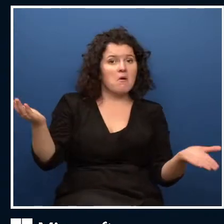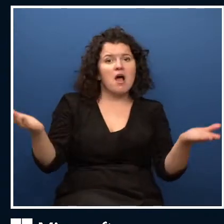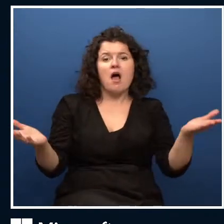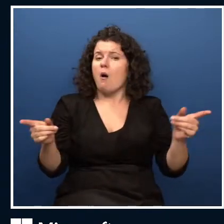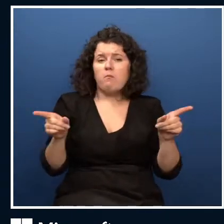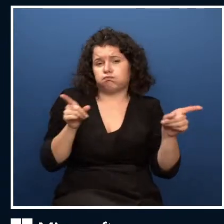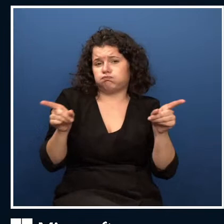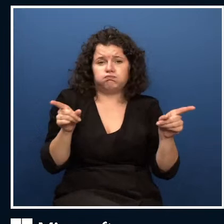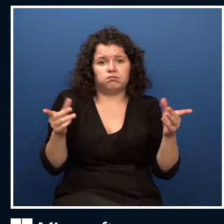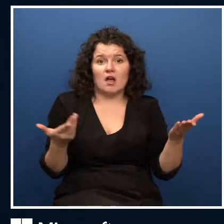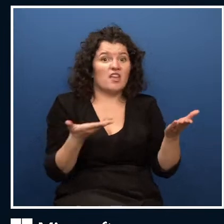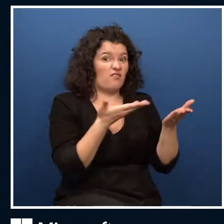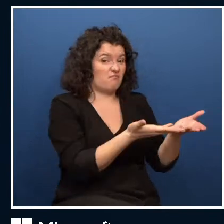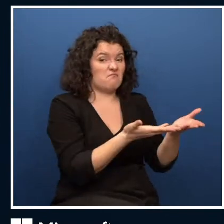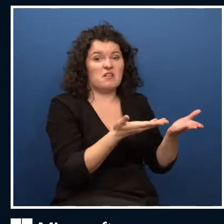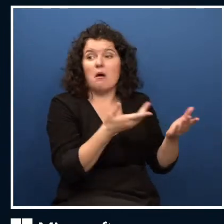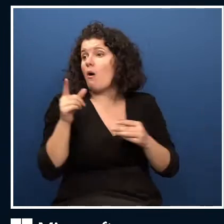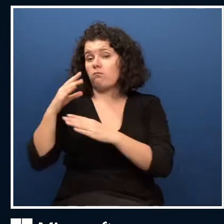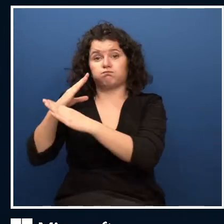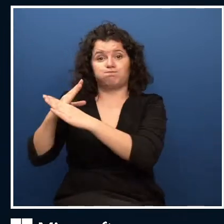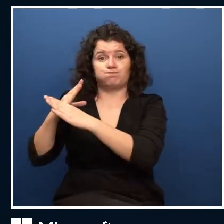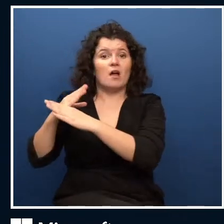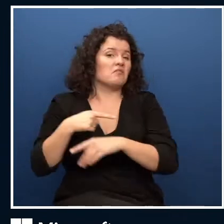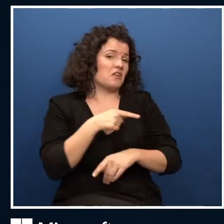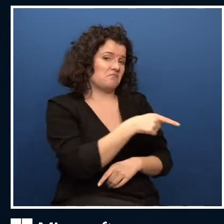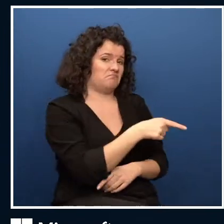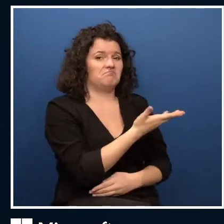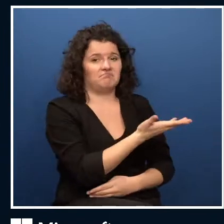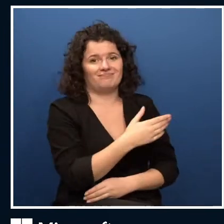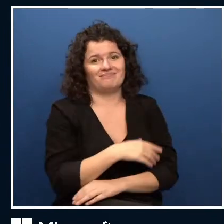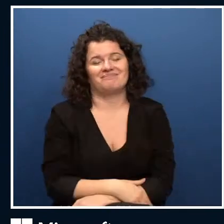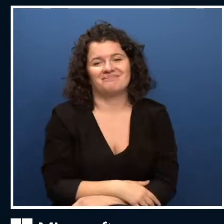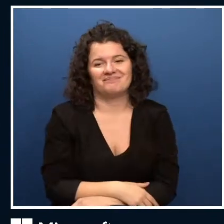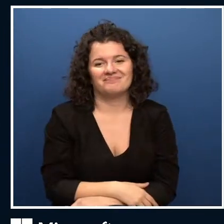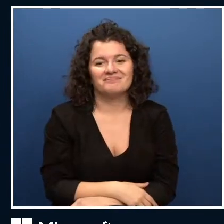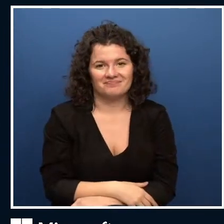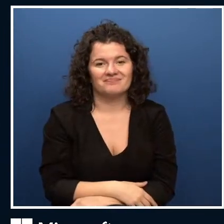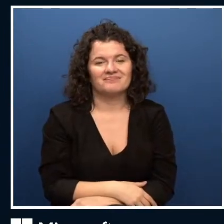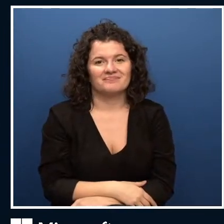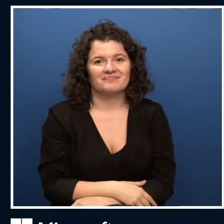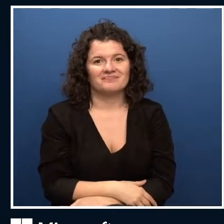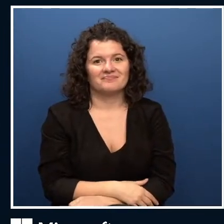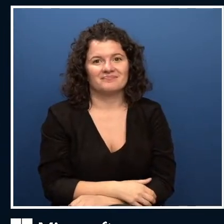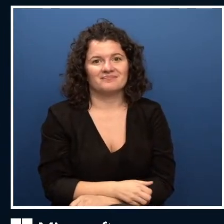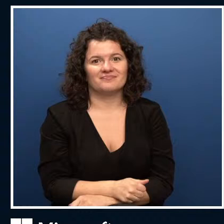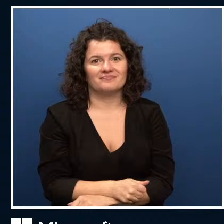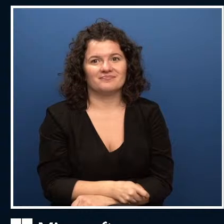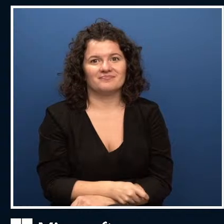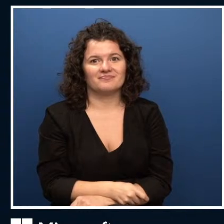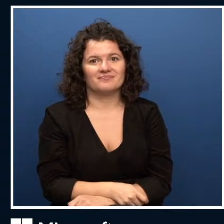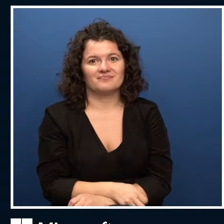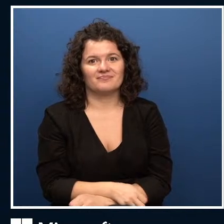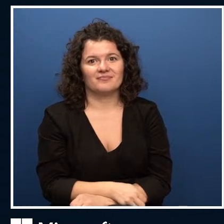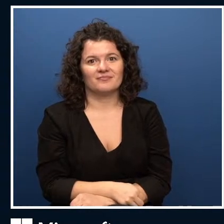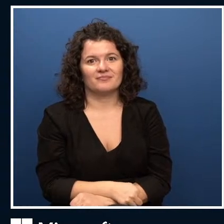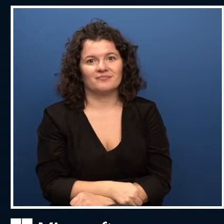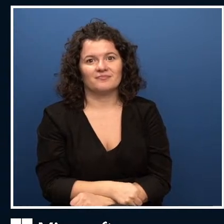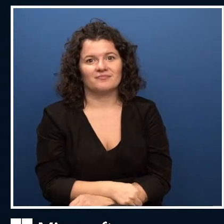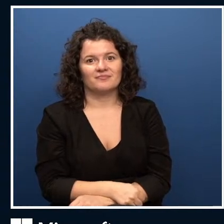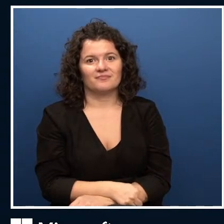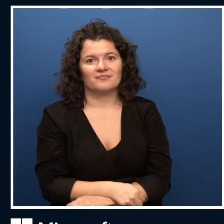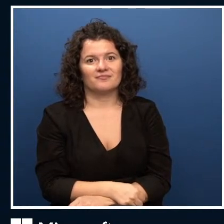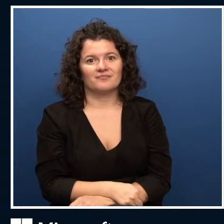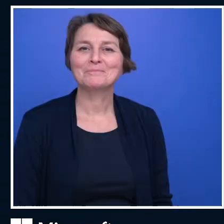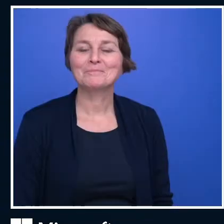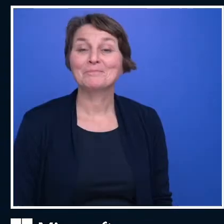go and explore. Yeah, thank you. I really like that takeaway. I think different people are going to have different preferences about where they work best and where they